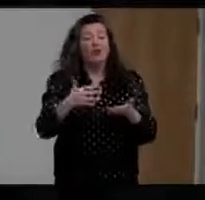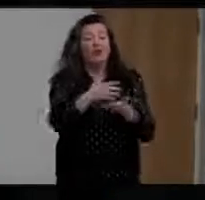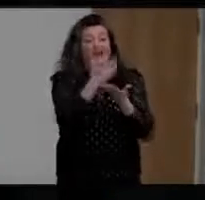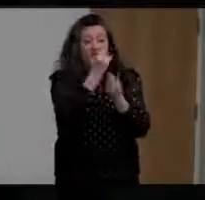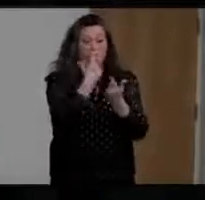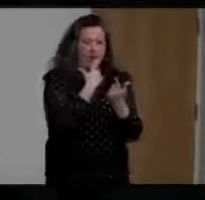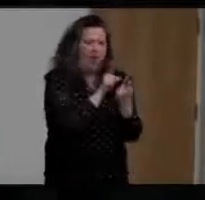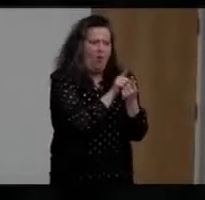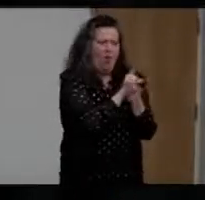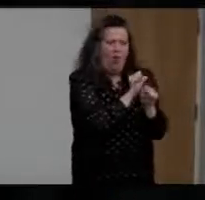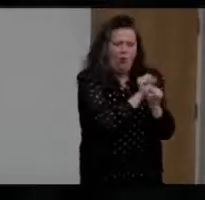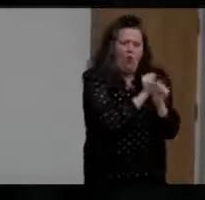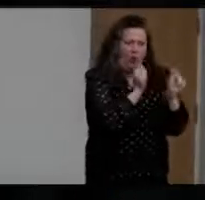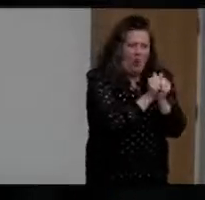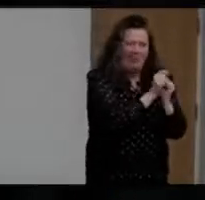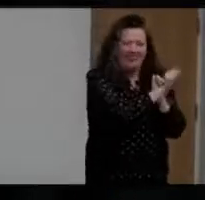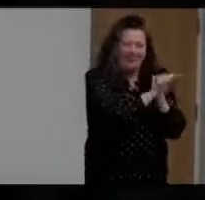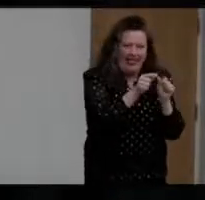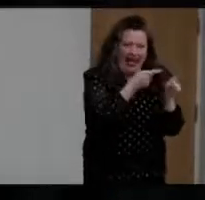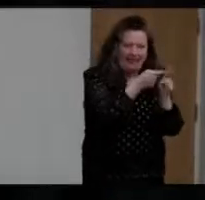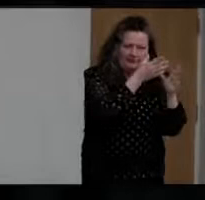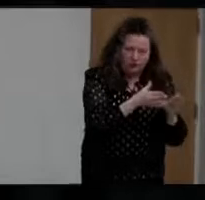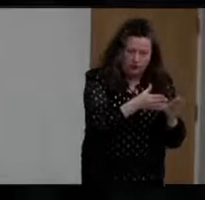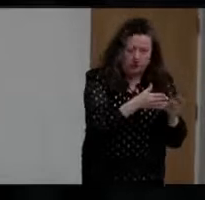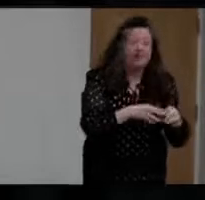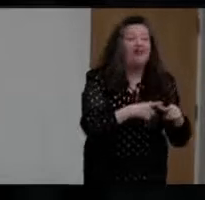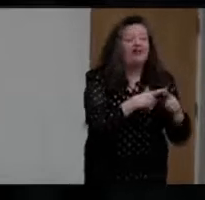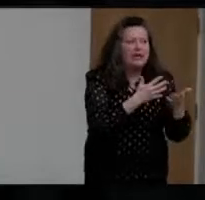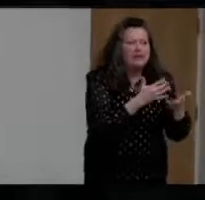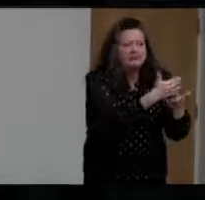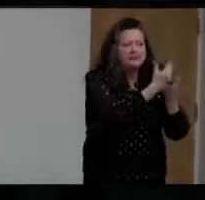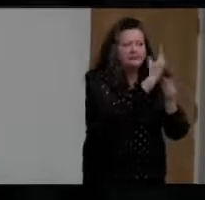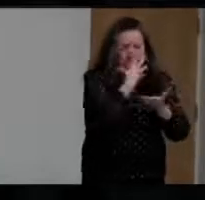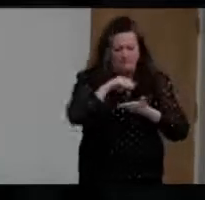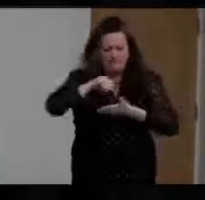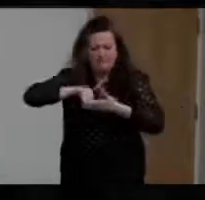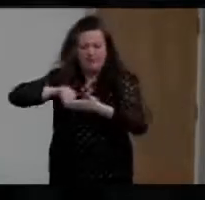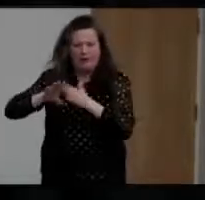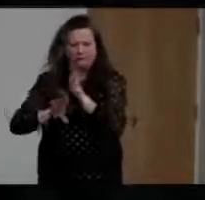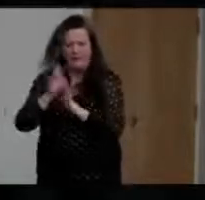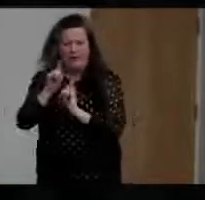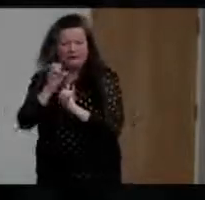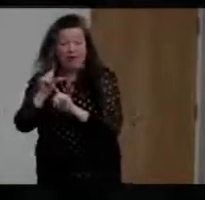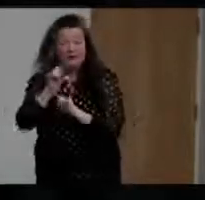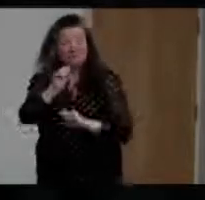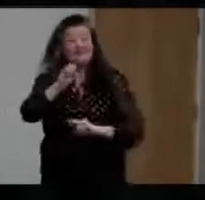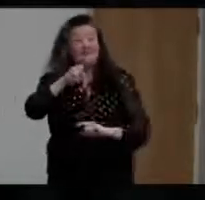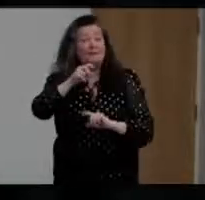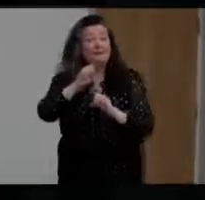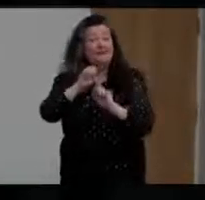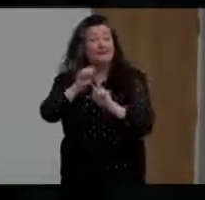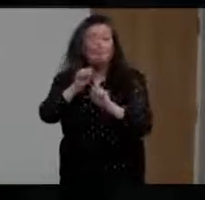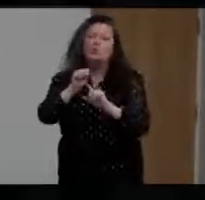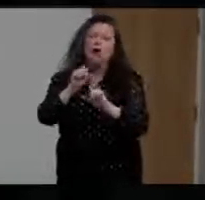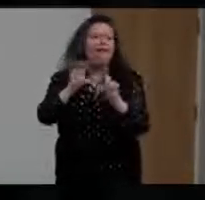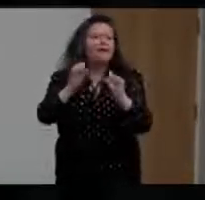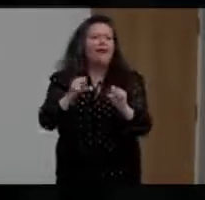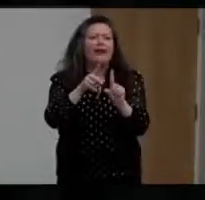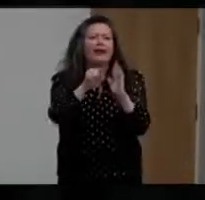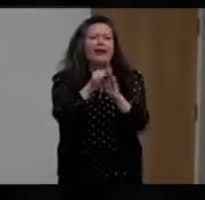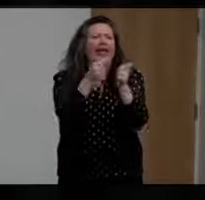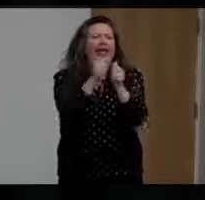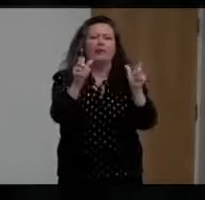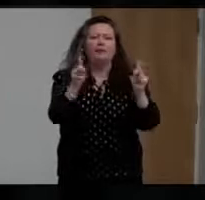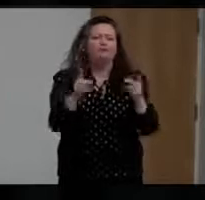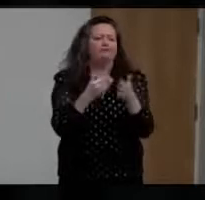when we finished building the algorithm, we got pretty good results. And sepsis is a major killer in hospitals. It's a bloodborne infection that when it gets bad,